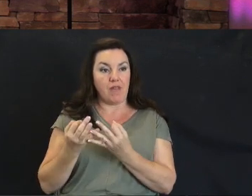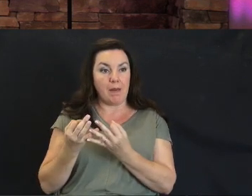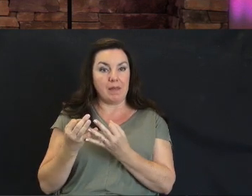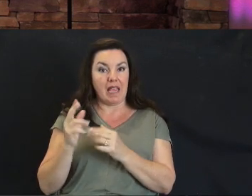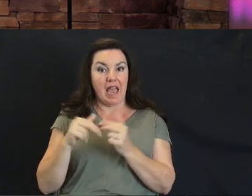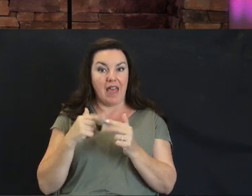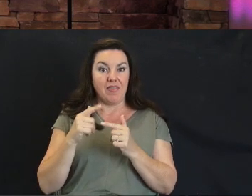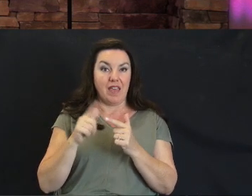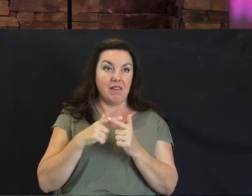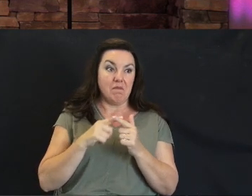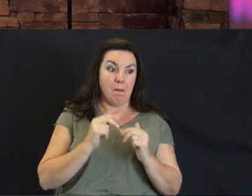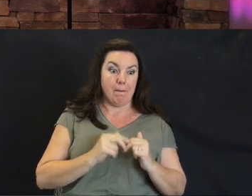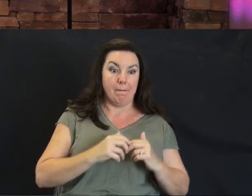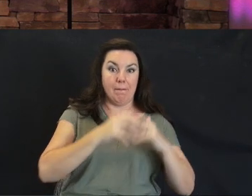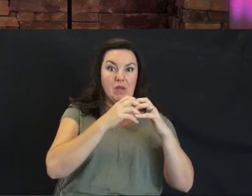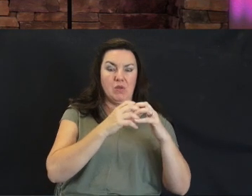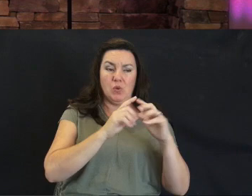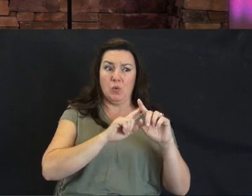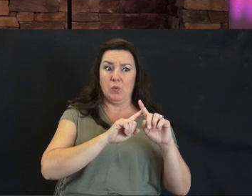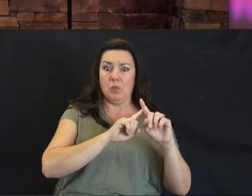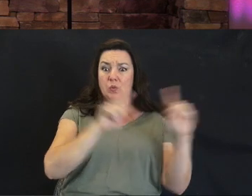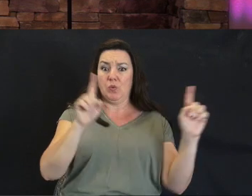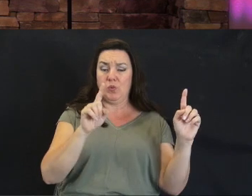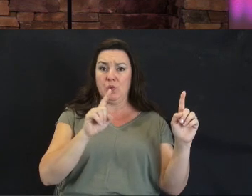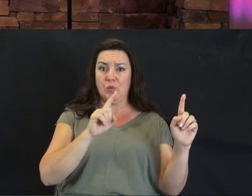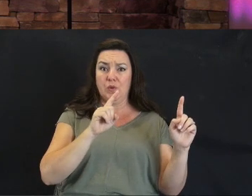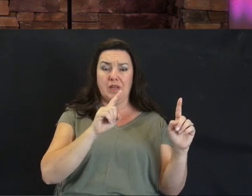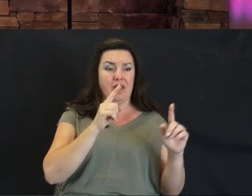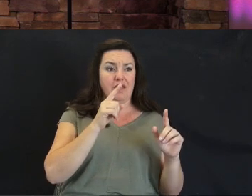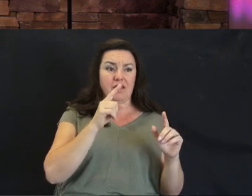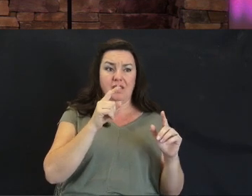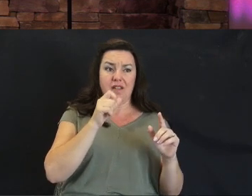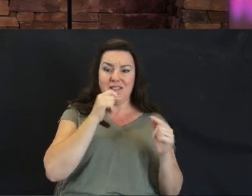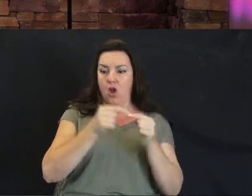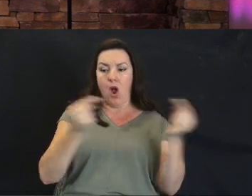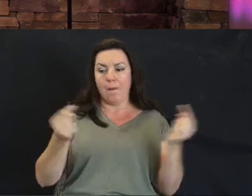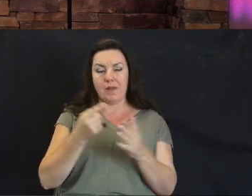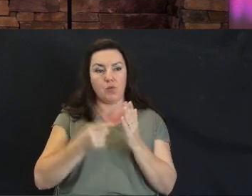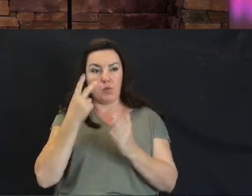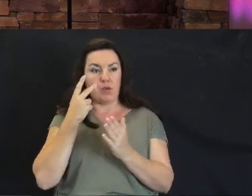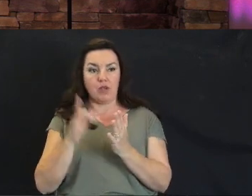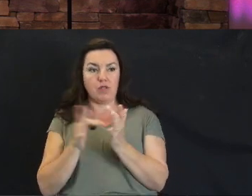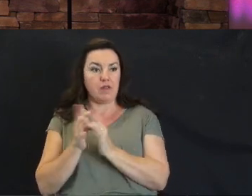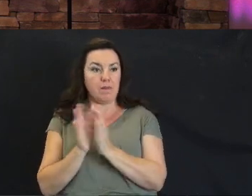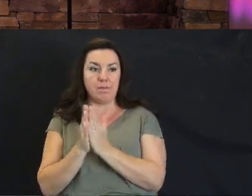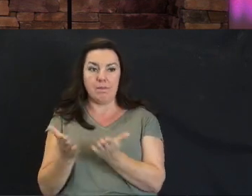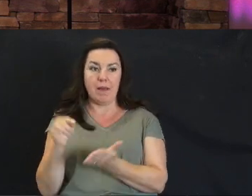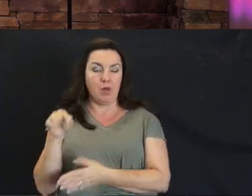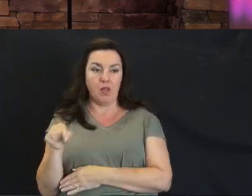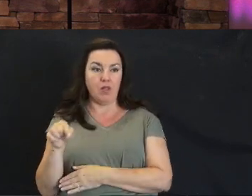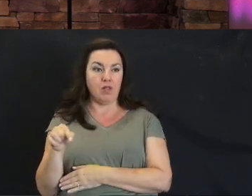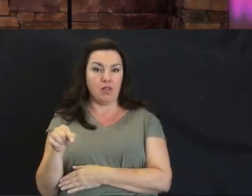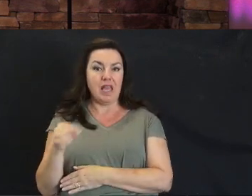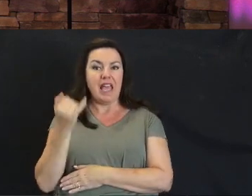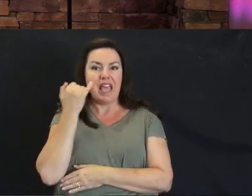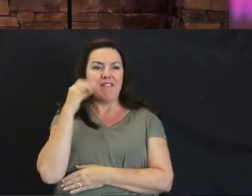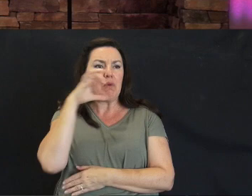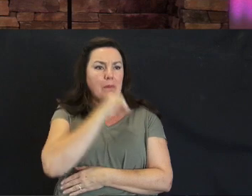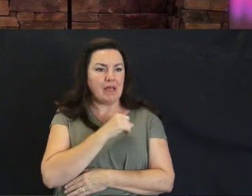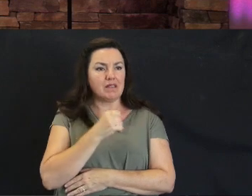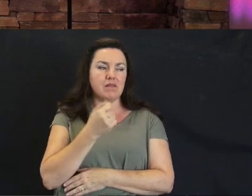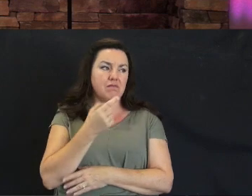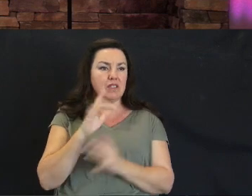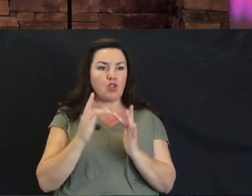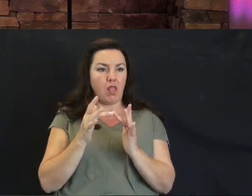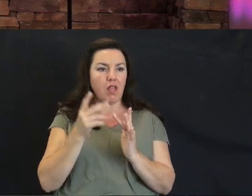something else Something radically different Than what we see in the pages of scripture If you missed any of those messages They are free online anytime encourage you